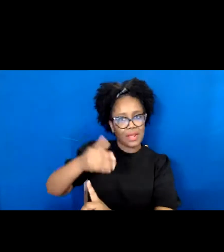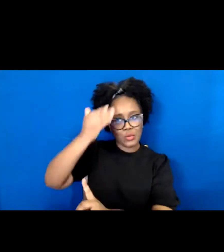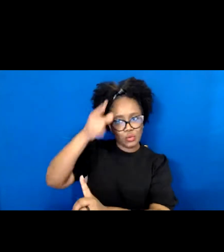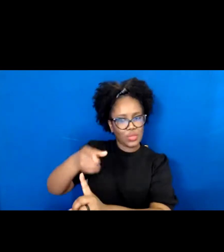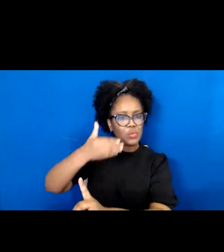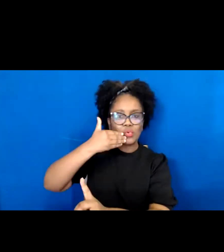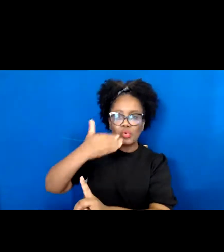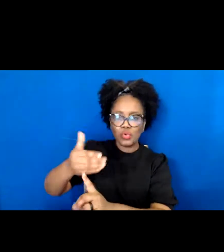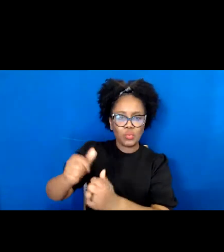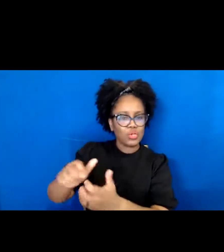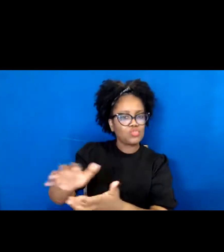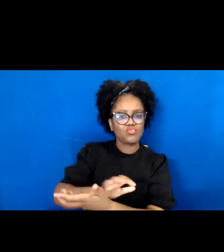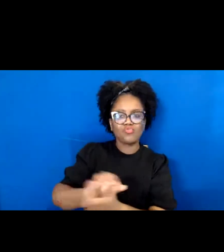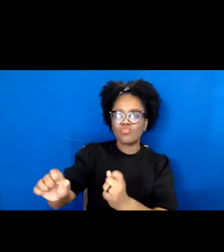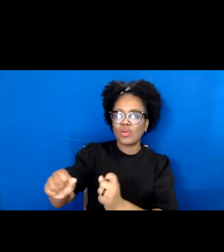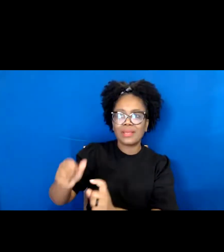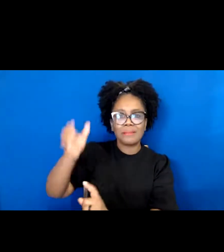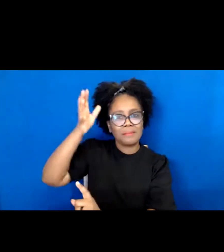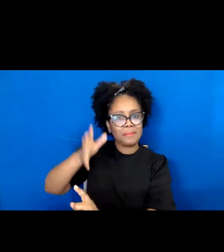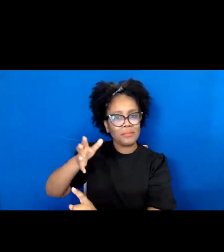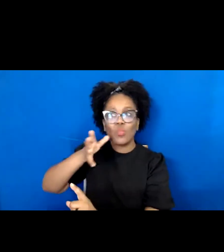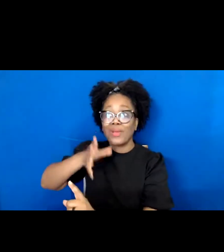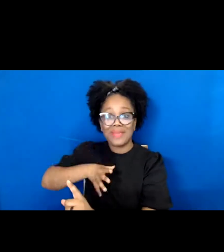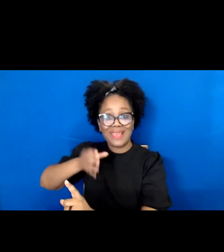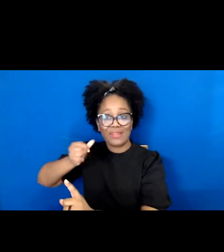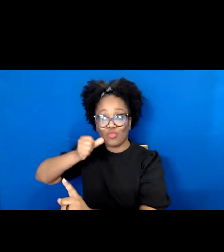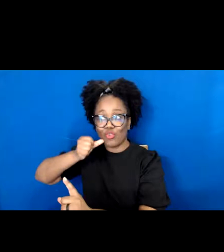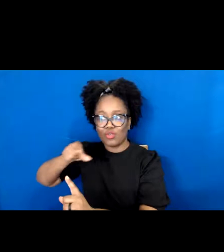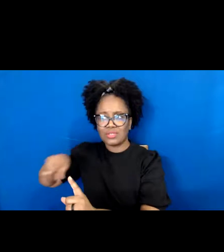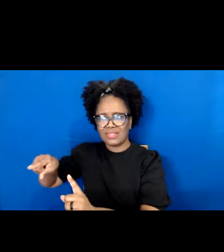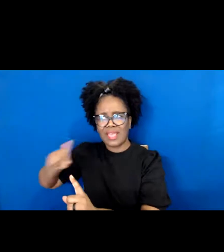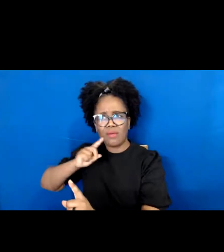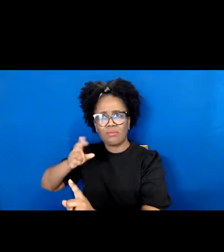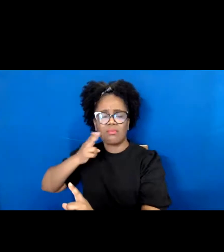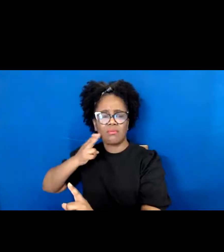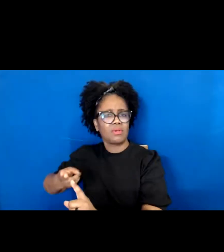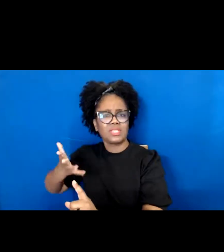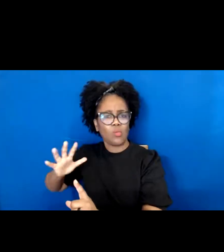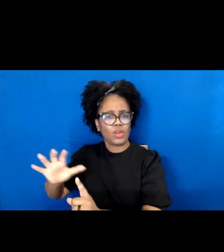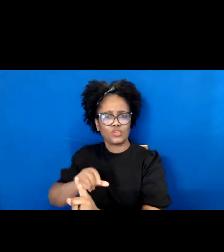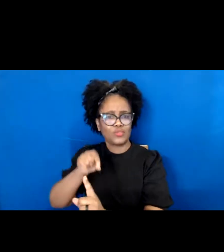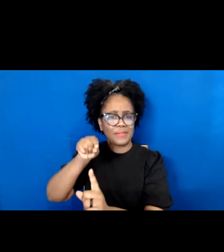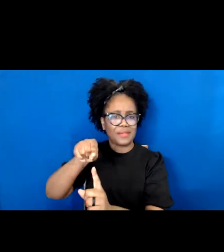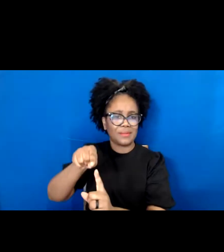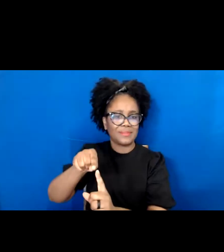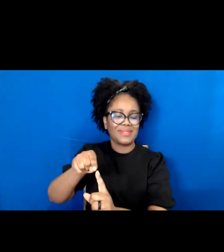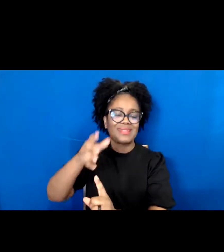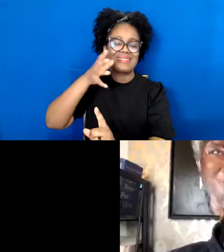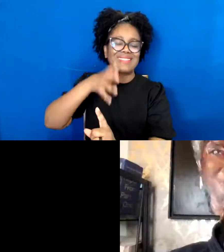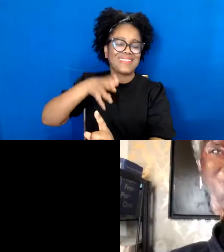everything not to destroy them. Ladies and gentlemen, please give a warm welcome to Kiese Laymon.